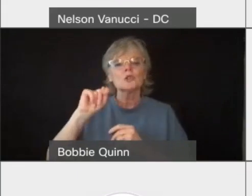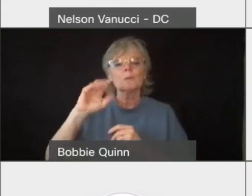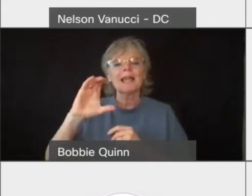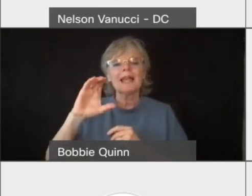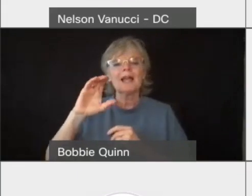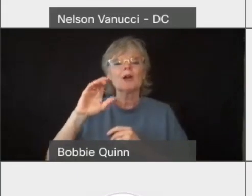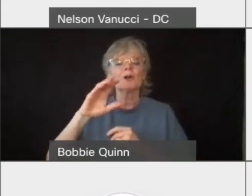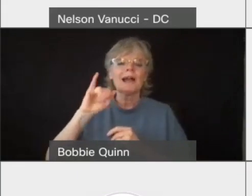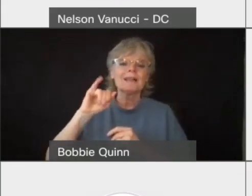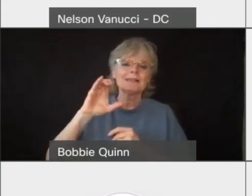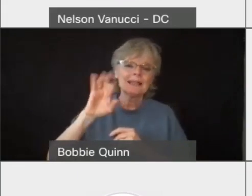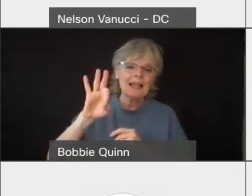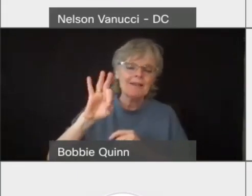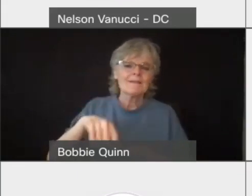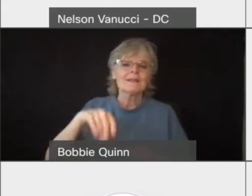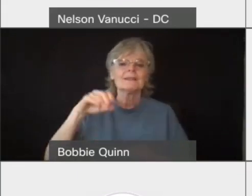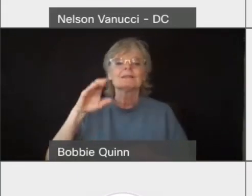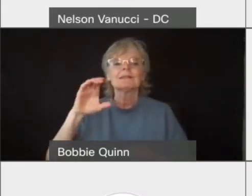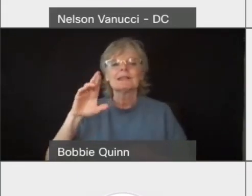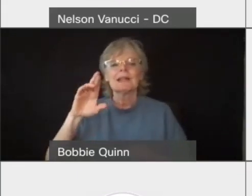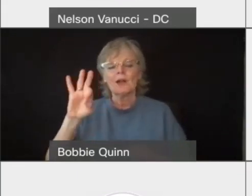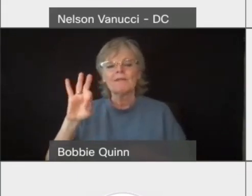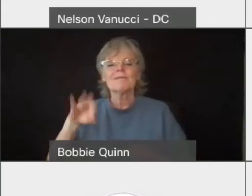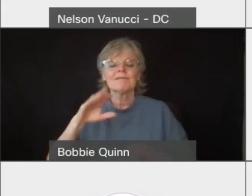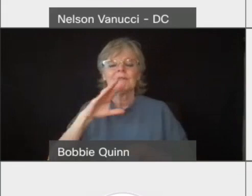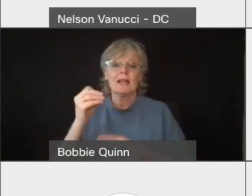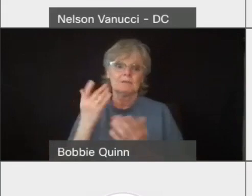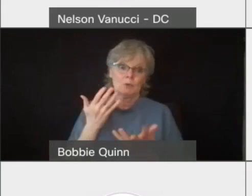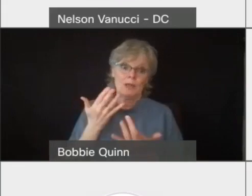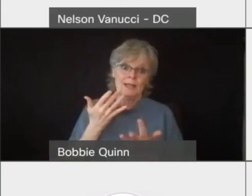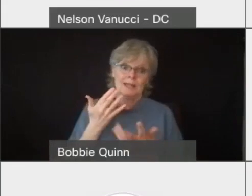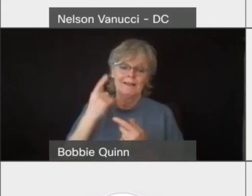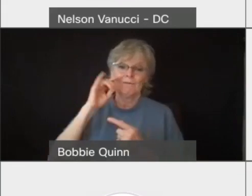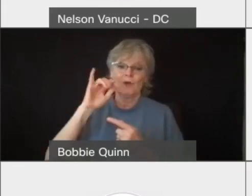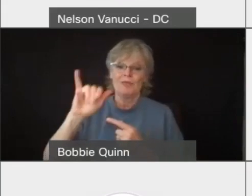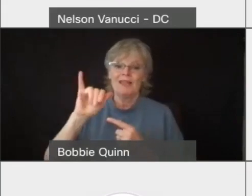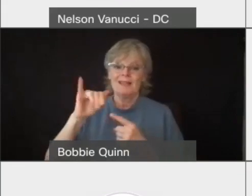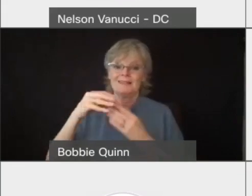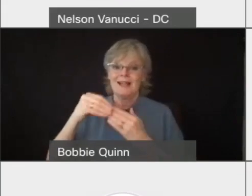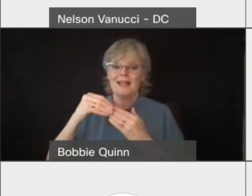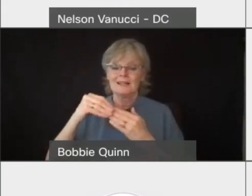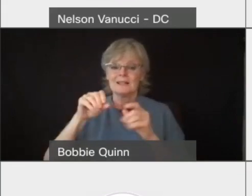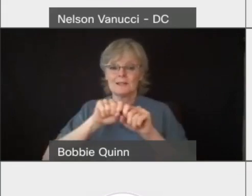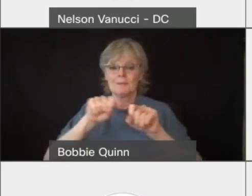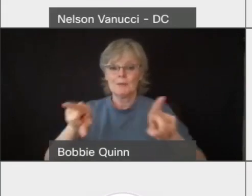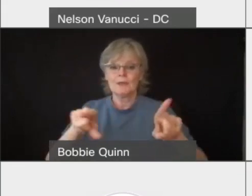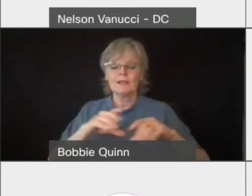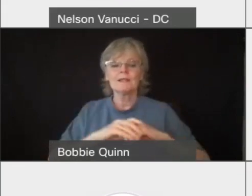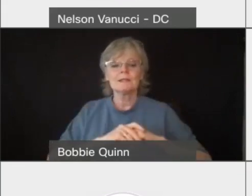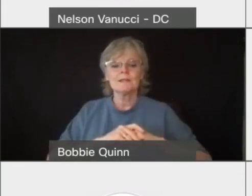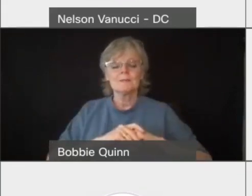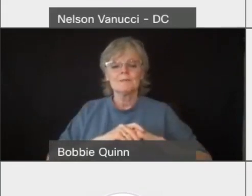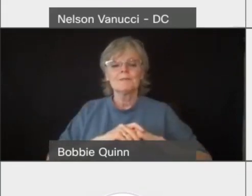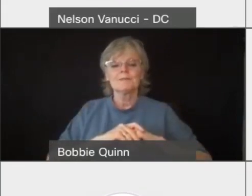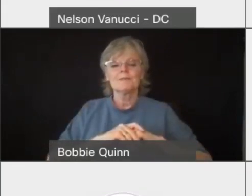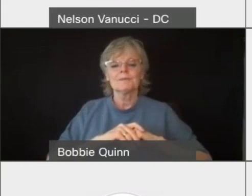and CRF and things like that. And we're just awaiting for that guidance to be released. And just as with any other